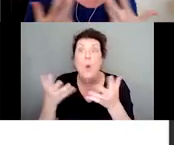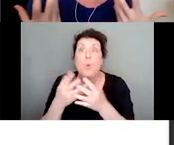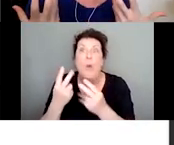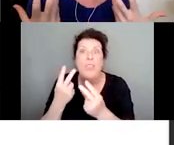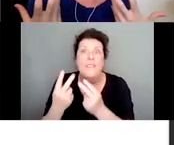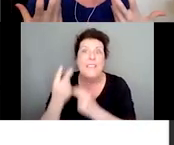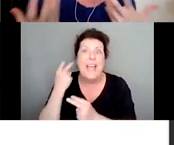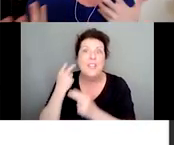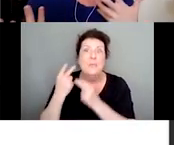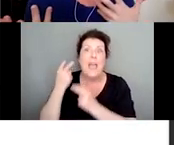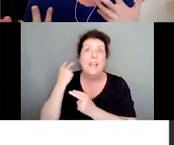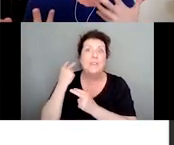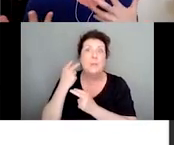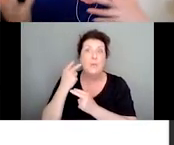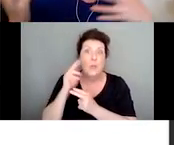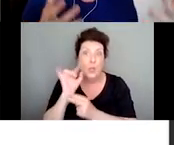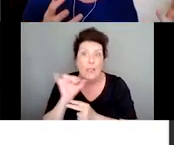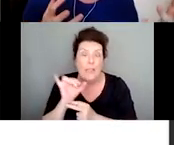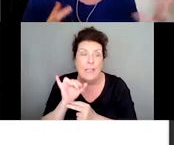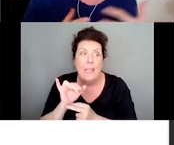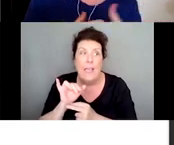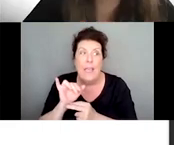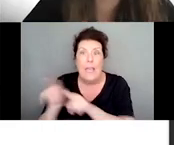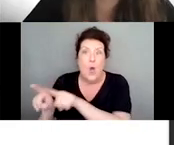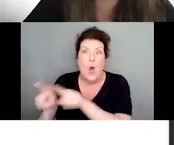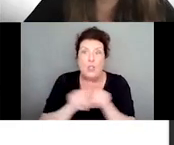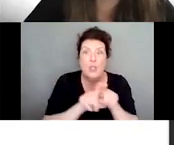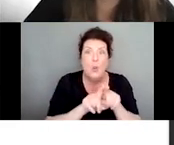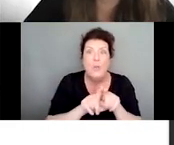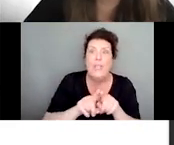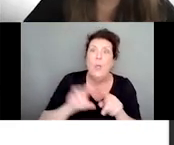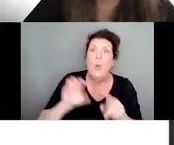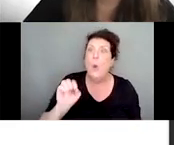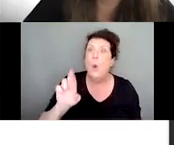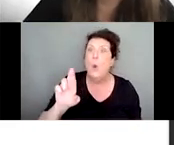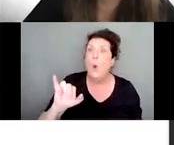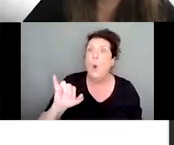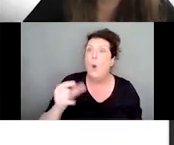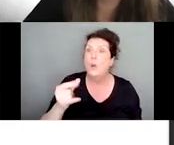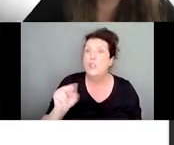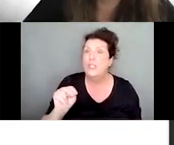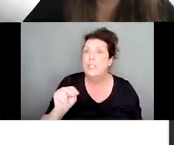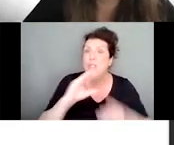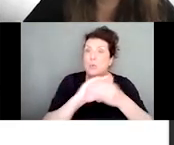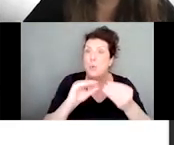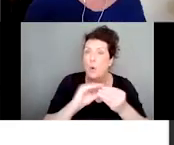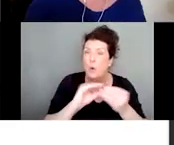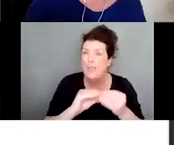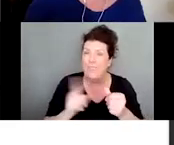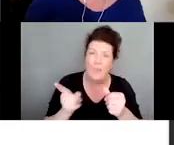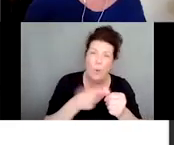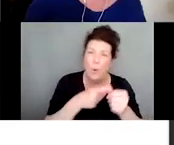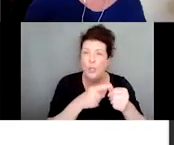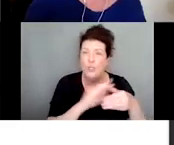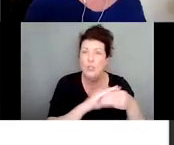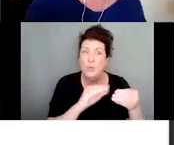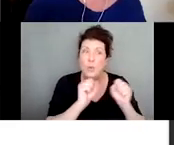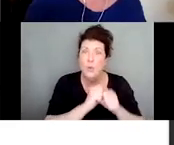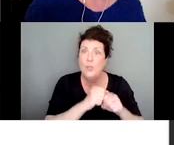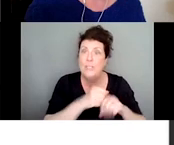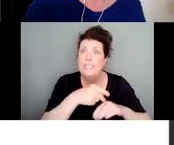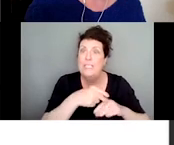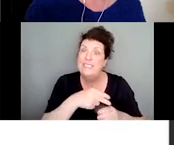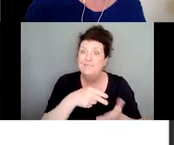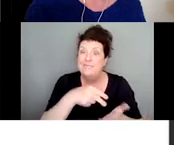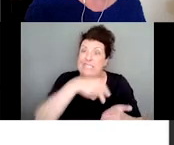Agatha's origin story also could kind of stand alone that, um, I